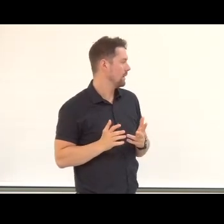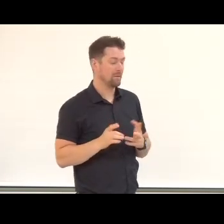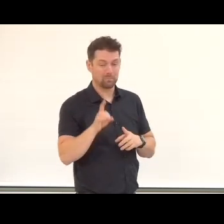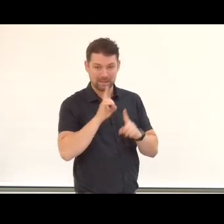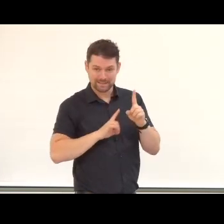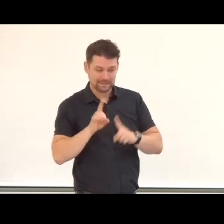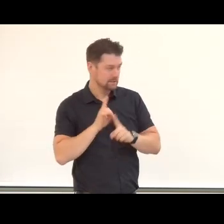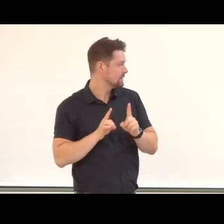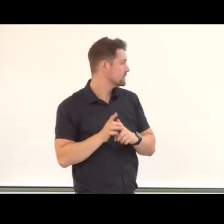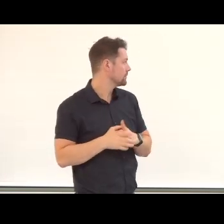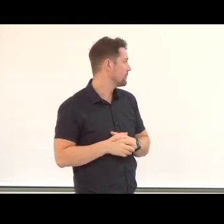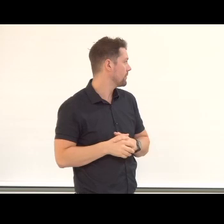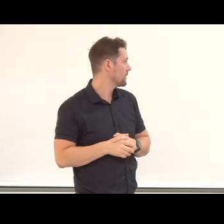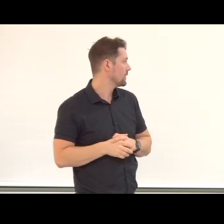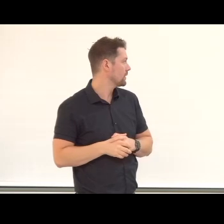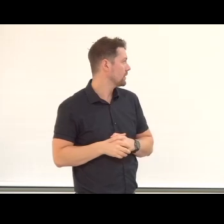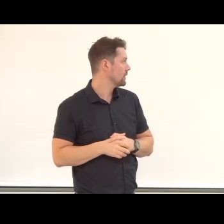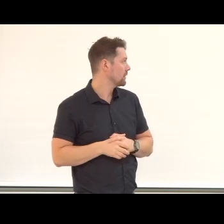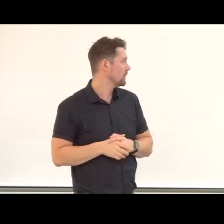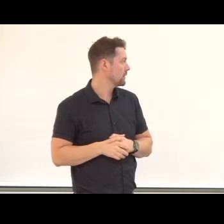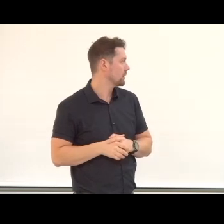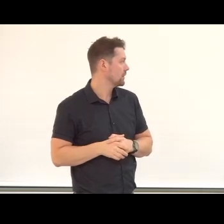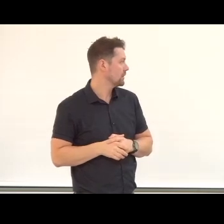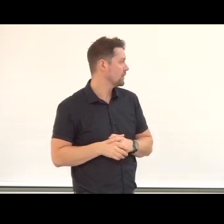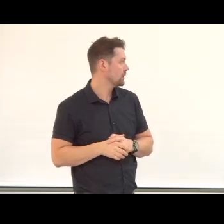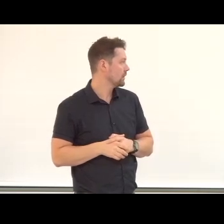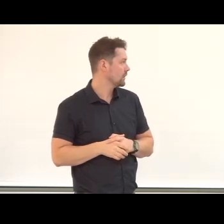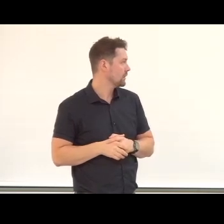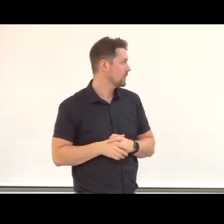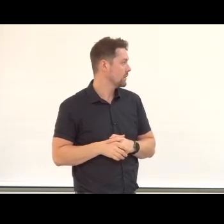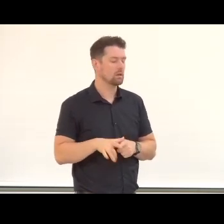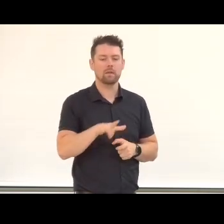meetings. Yep. And that's why the local organization decided to not go down the